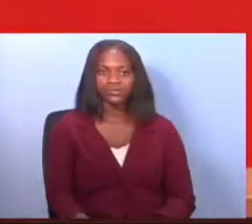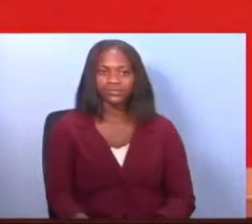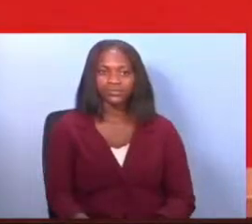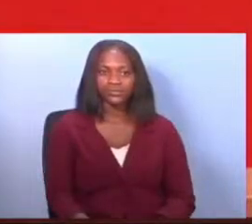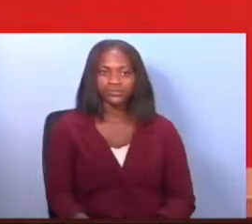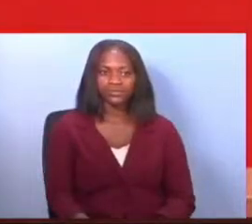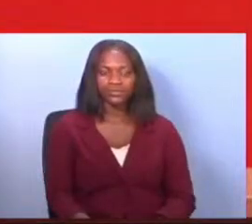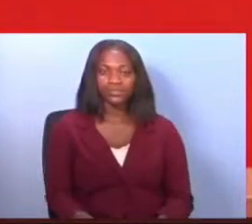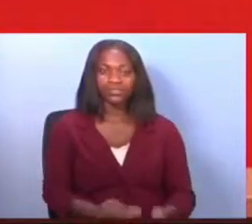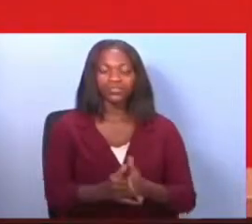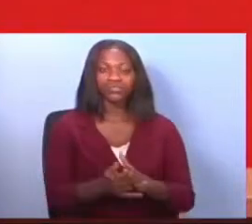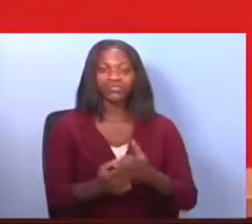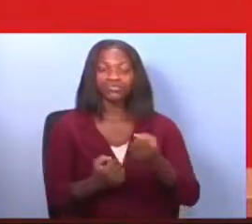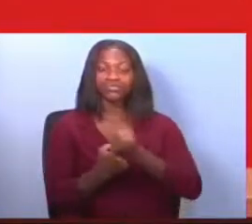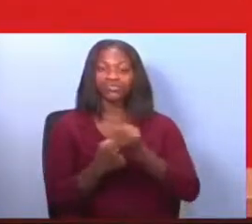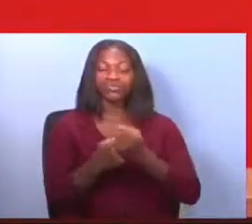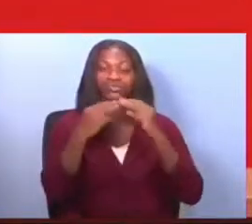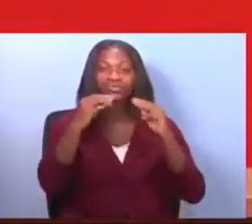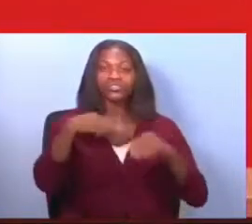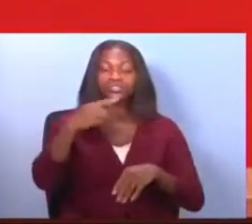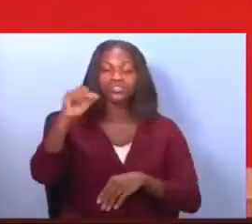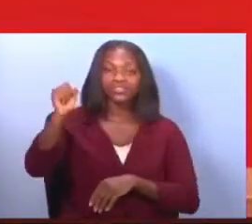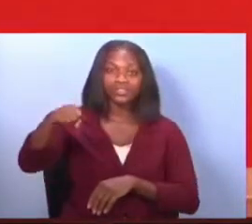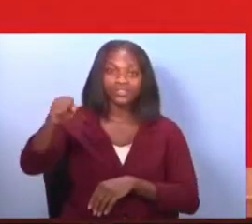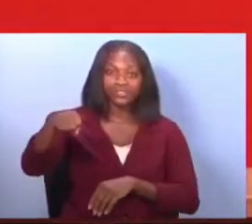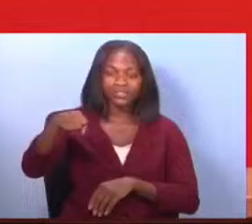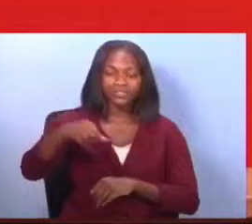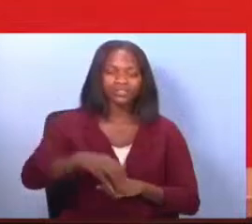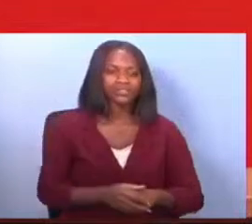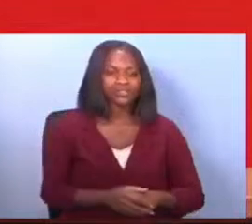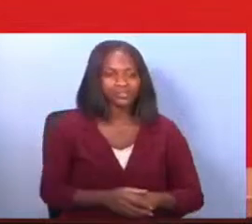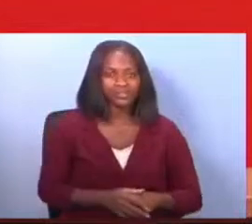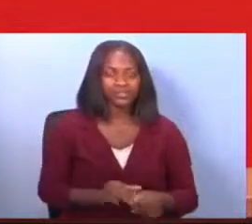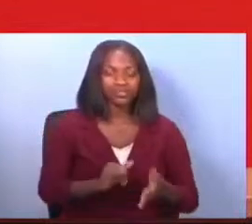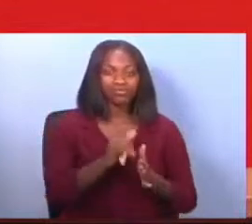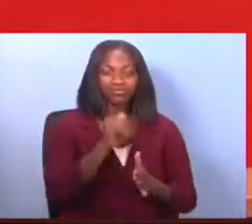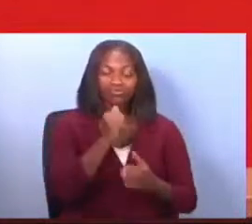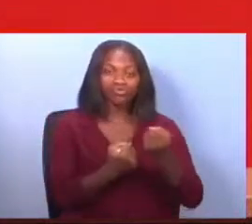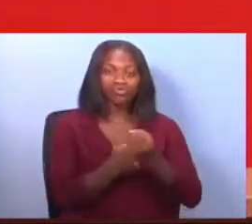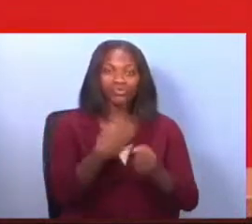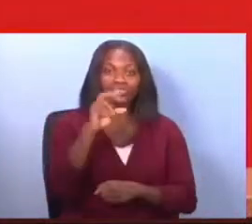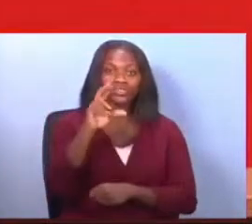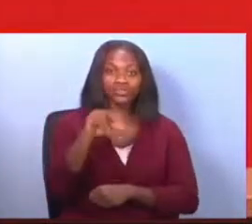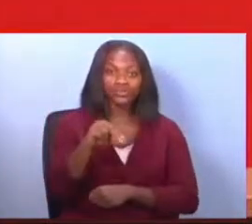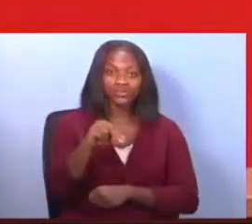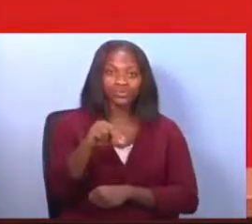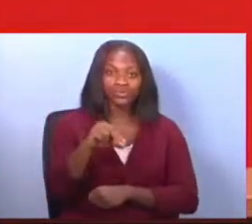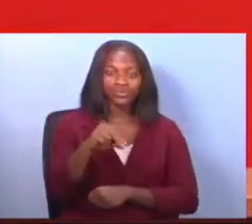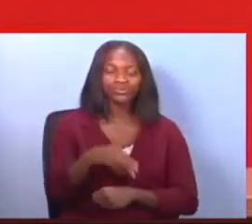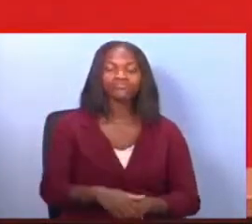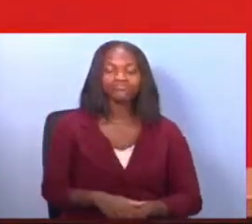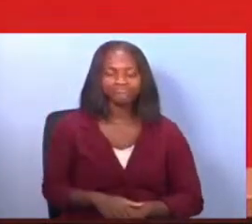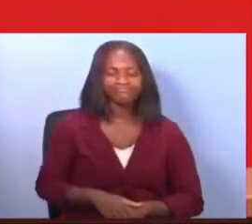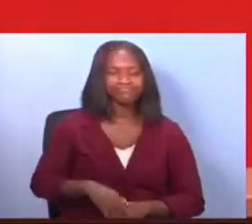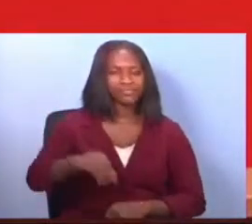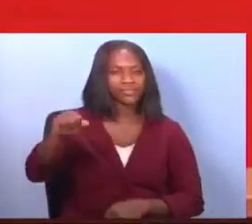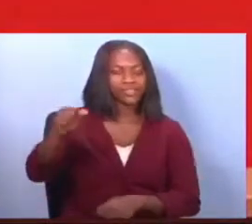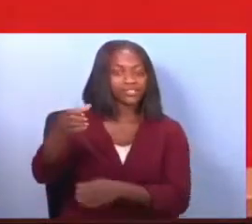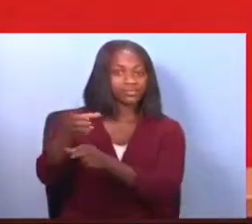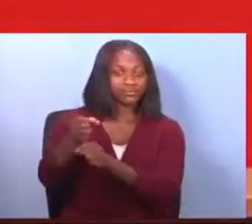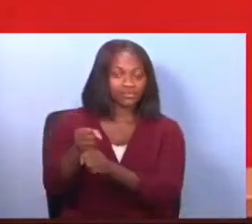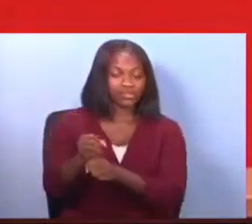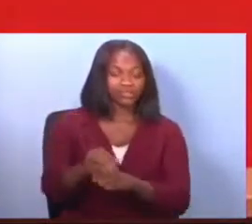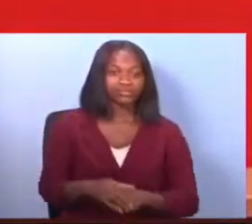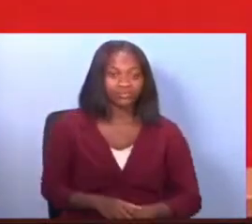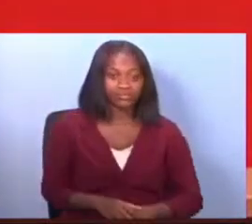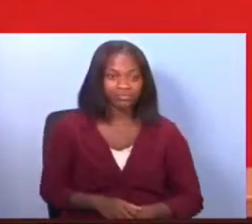Those in favor of the motion say aye. Those against say no. The ayes have it.